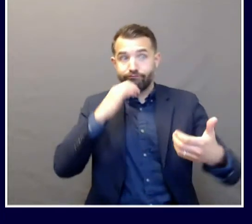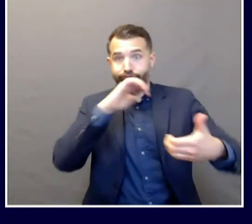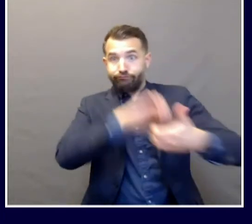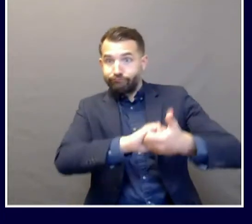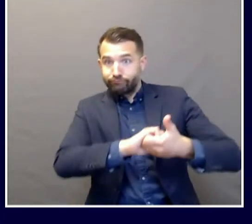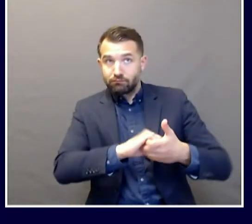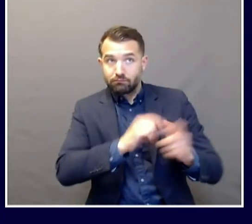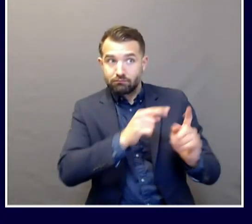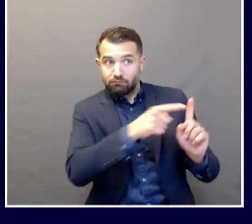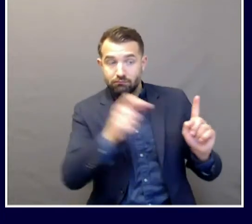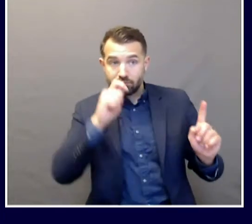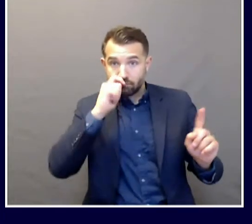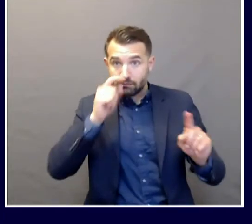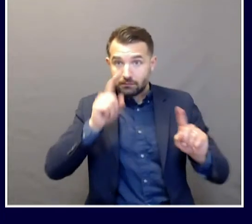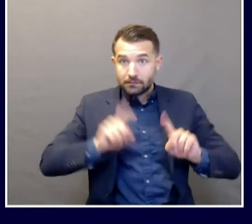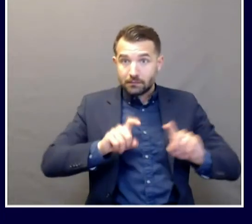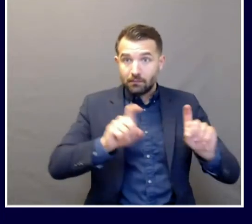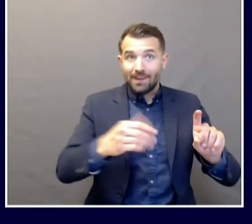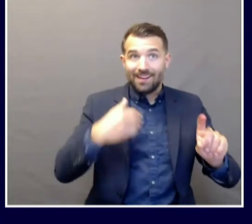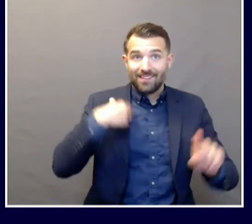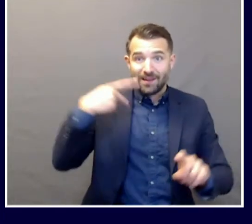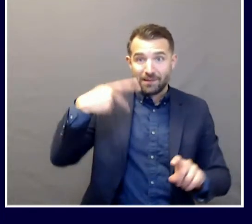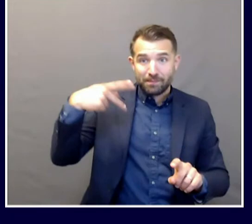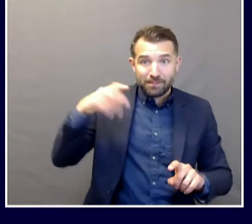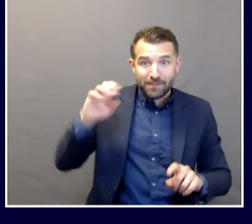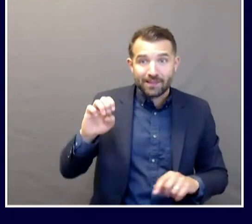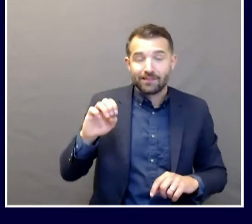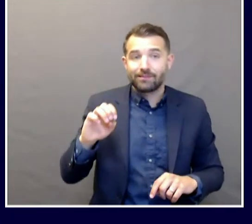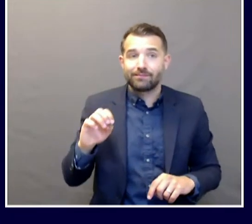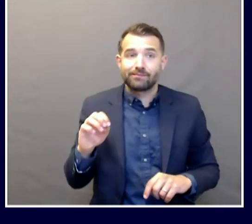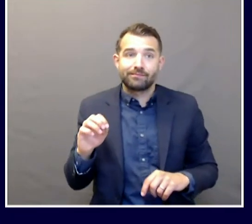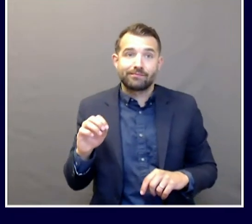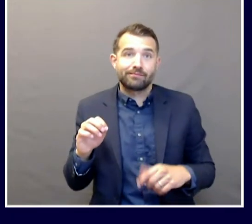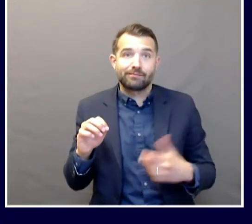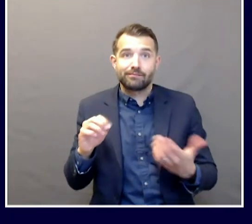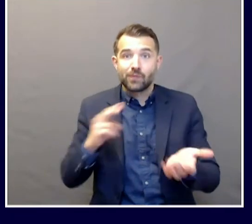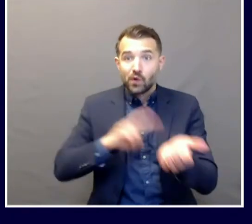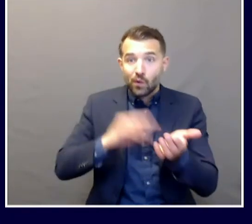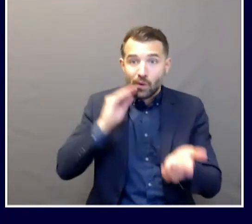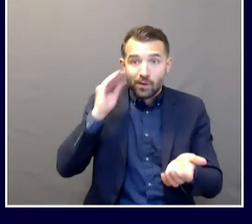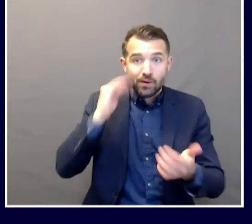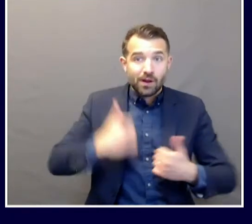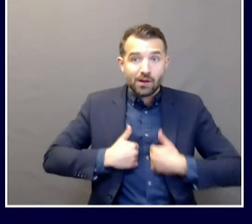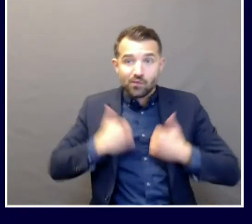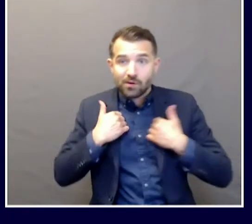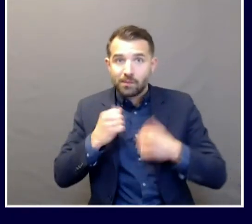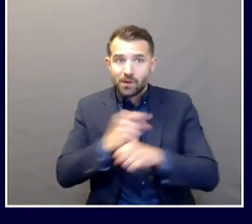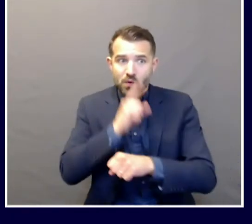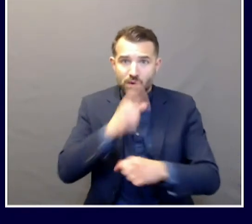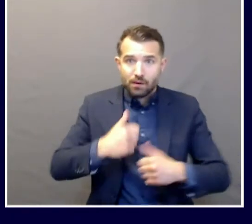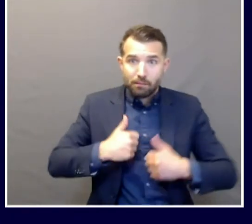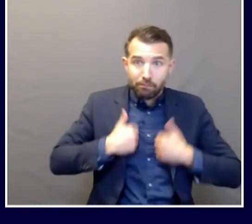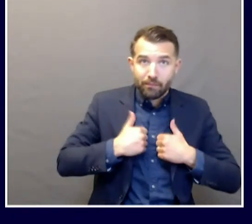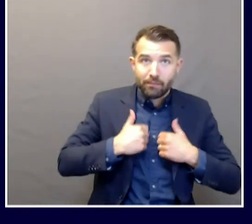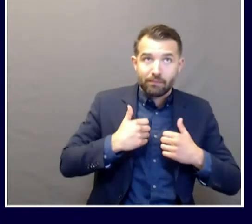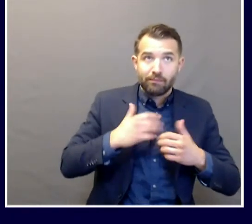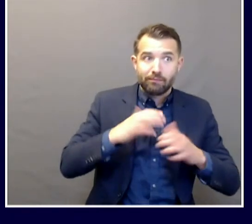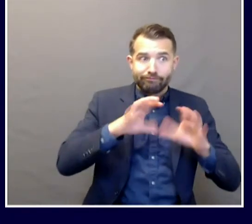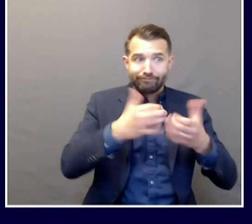had PPE, make sure they were cohorting residents, and to keep levels of transmission down. On